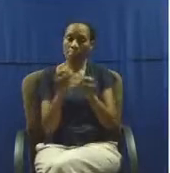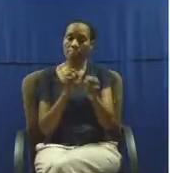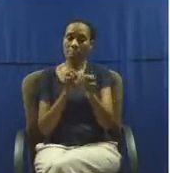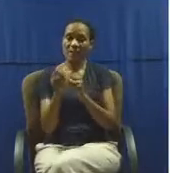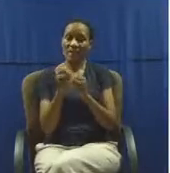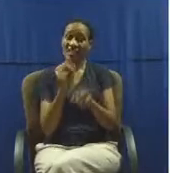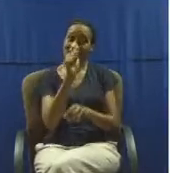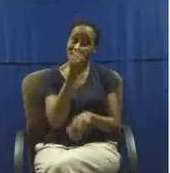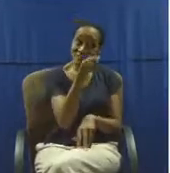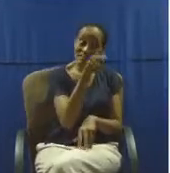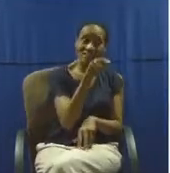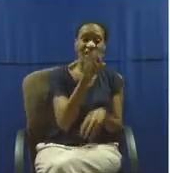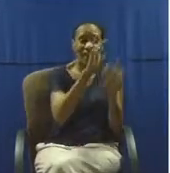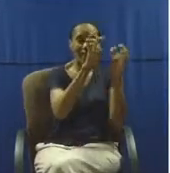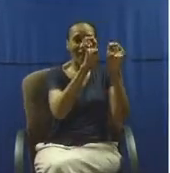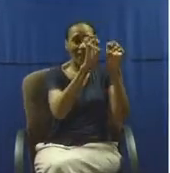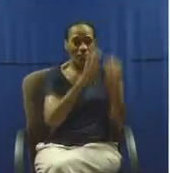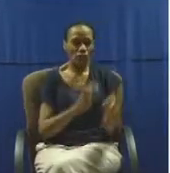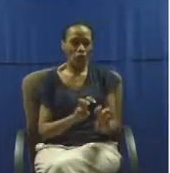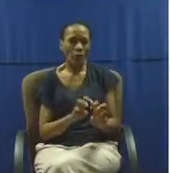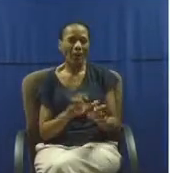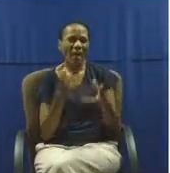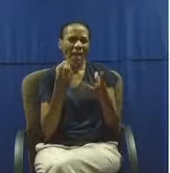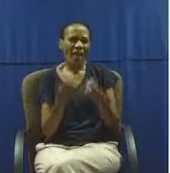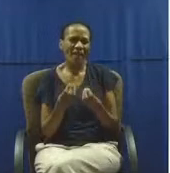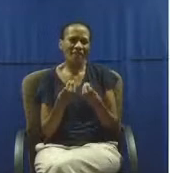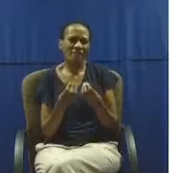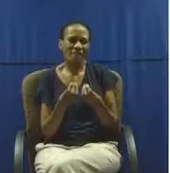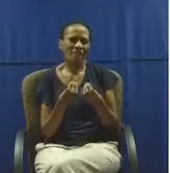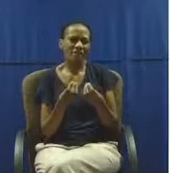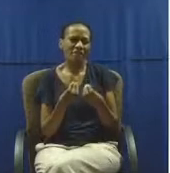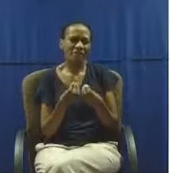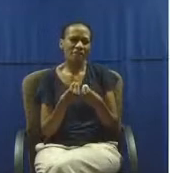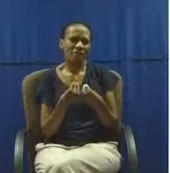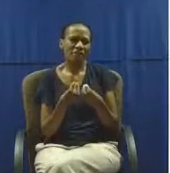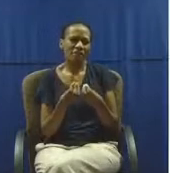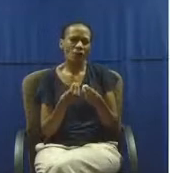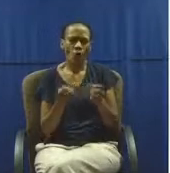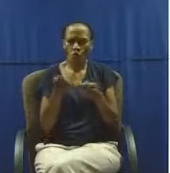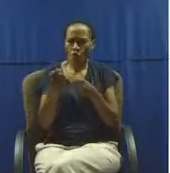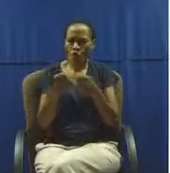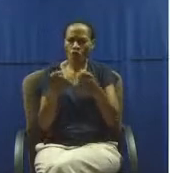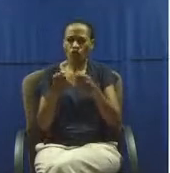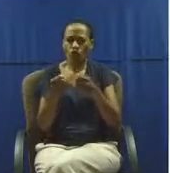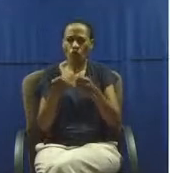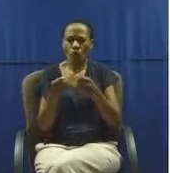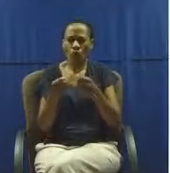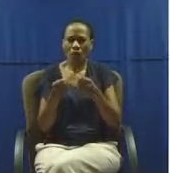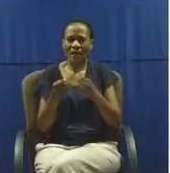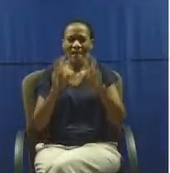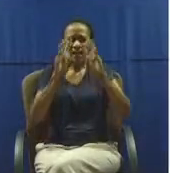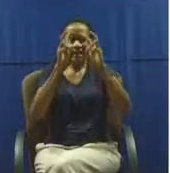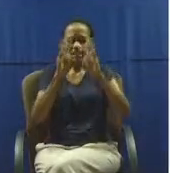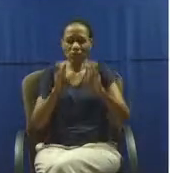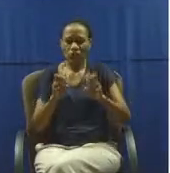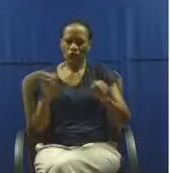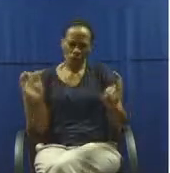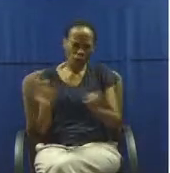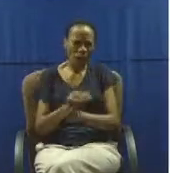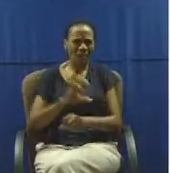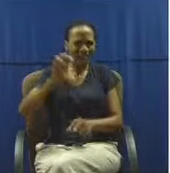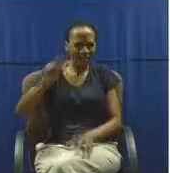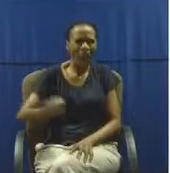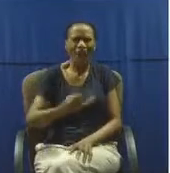very complex system, very delicate, that one company holds the energy fortunes of the country in